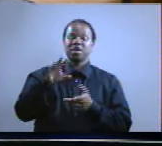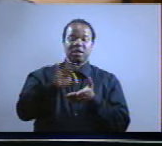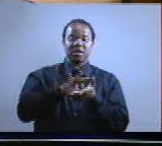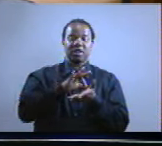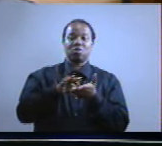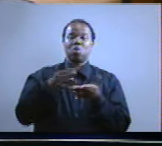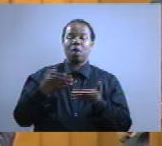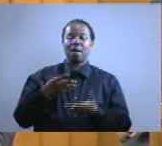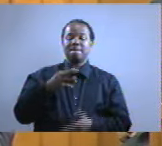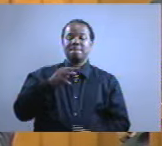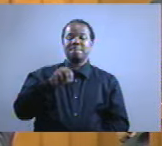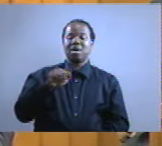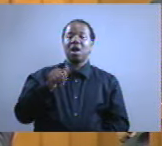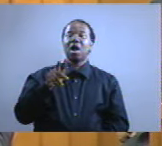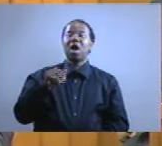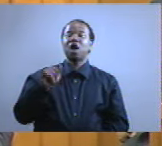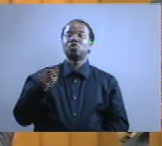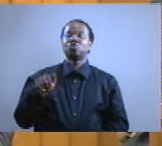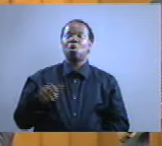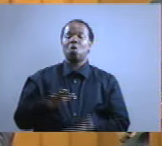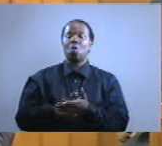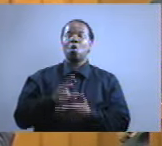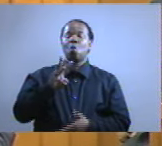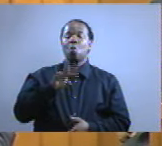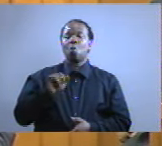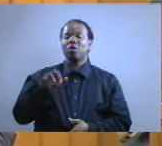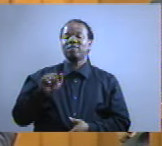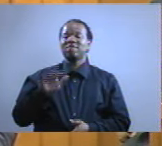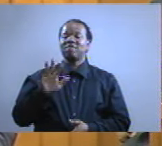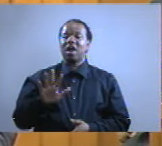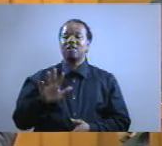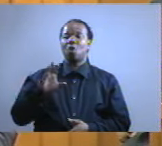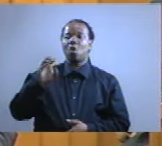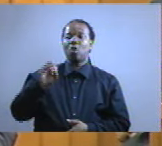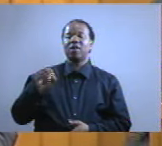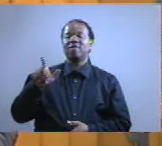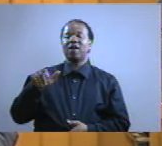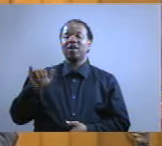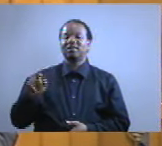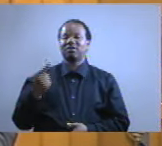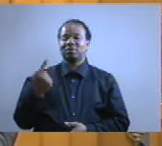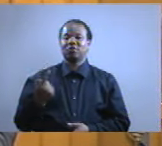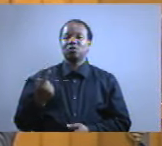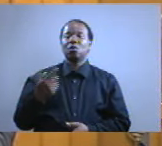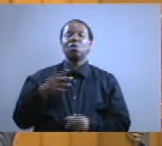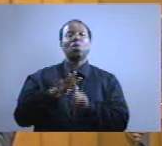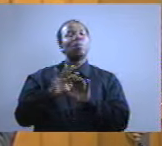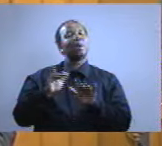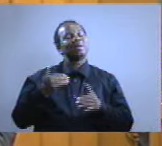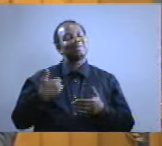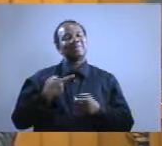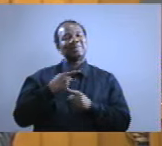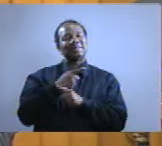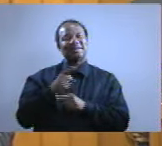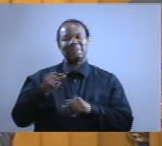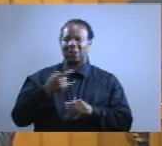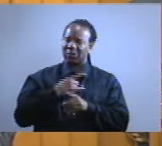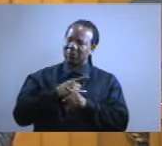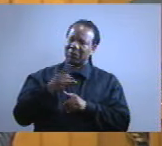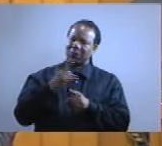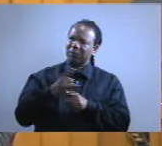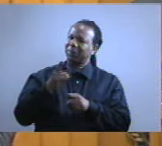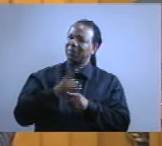Makado, Ward 5, Olifantshoek, and Tiani Village. This is the first ever resounding victory by the